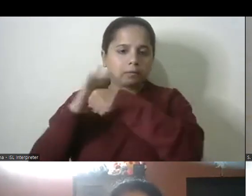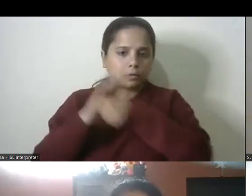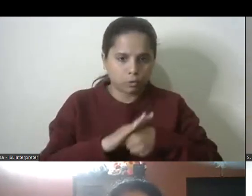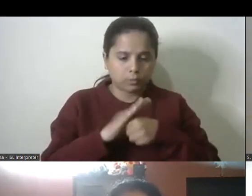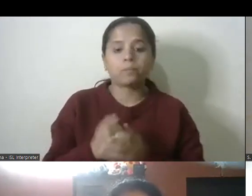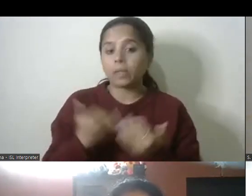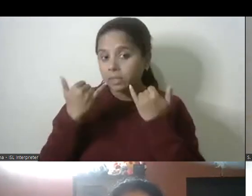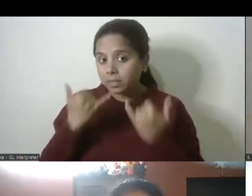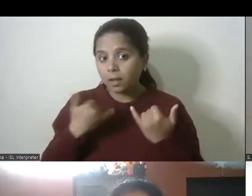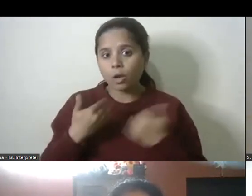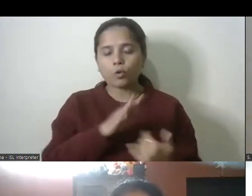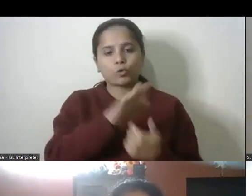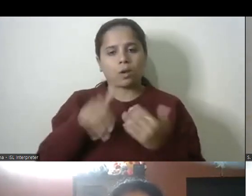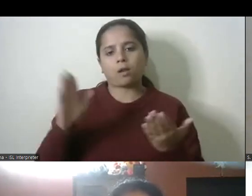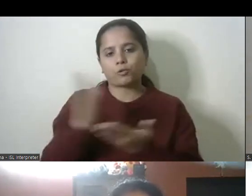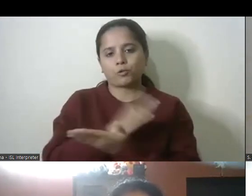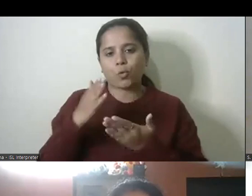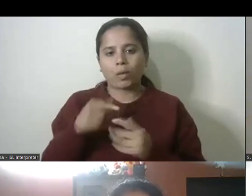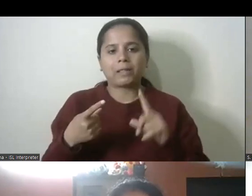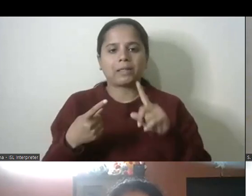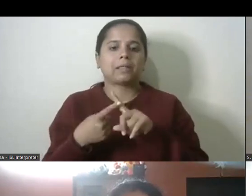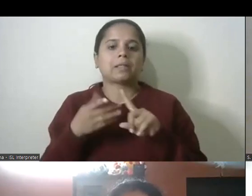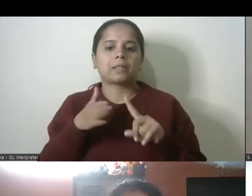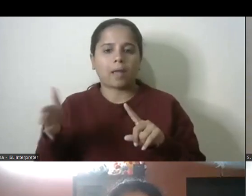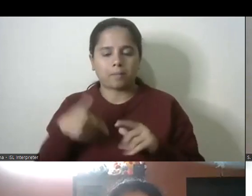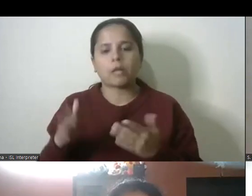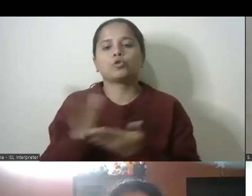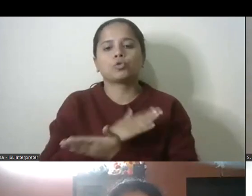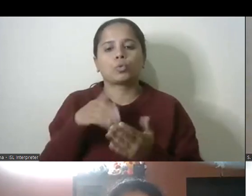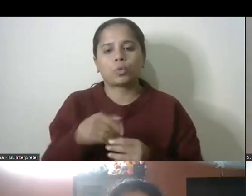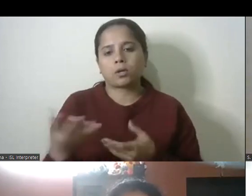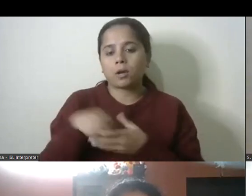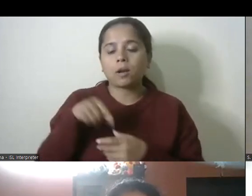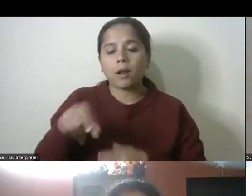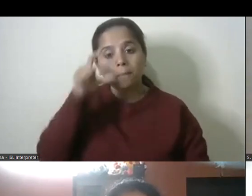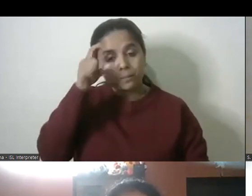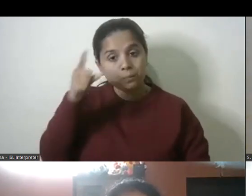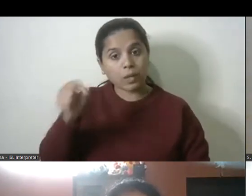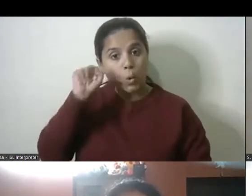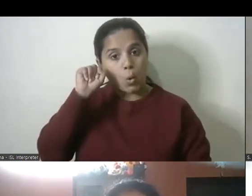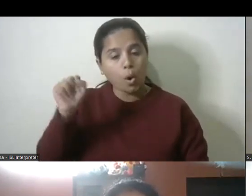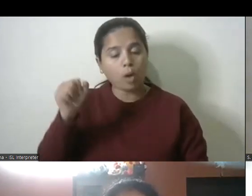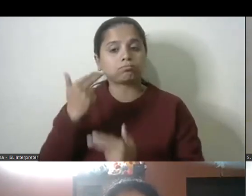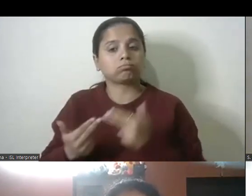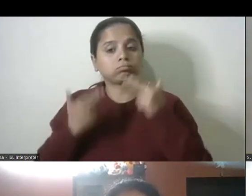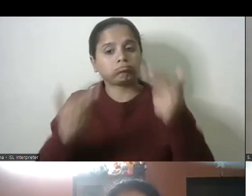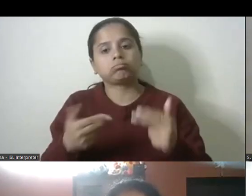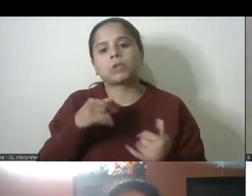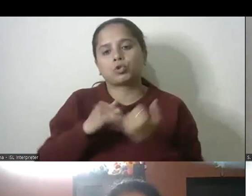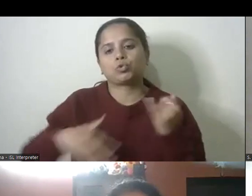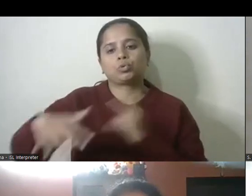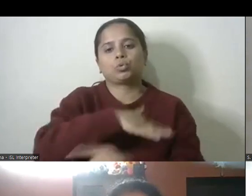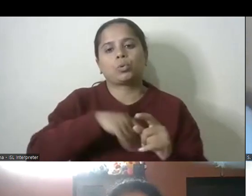Now, I'm going to sing a Tamil Gana song about the contributions of Dr. Baba Sahib Ambedkar to the society, which makes